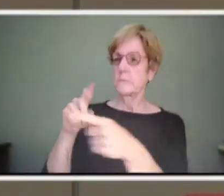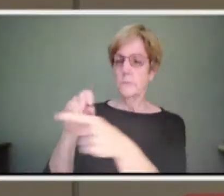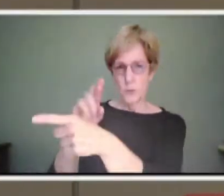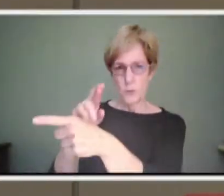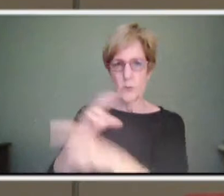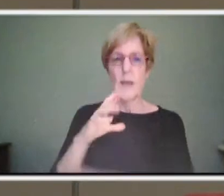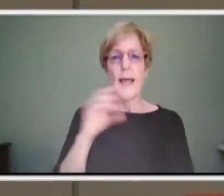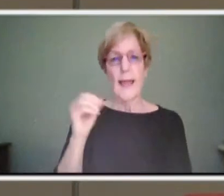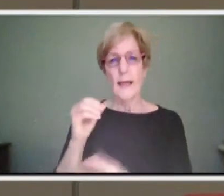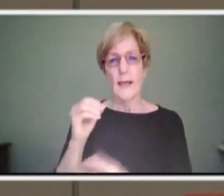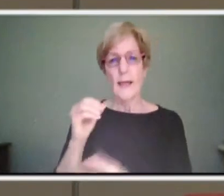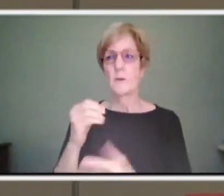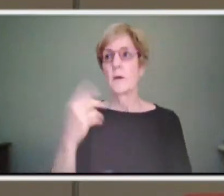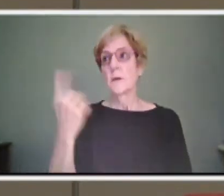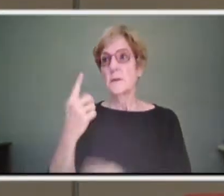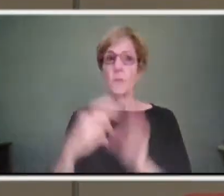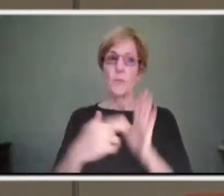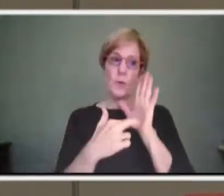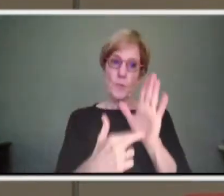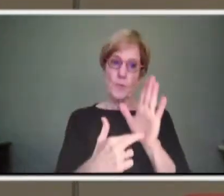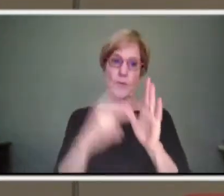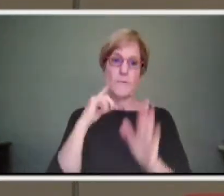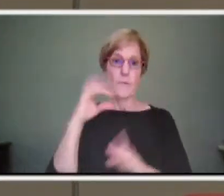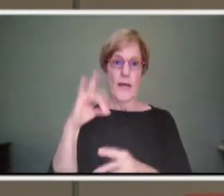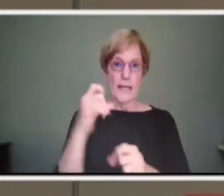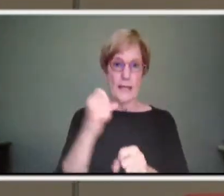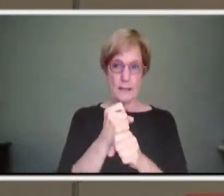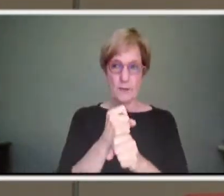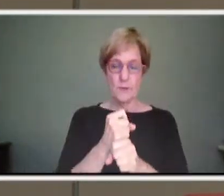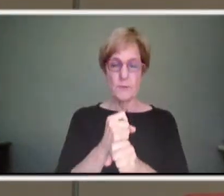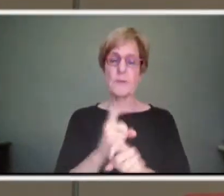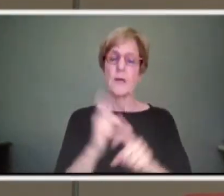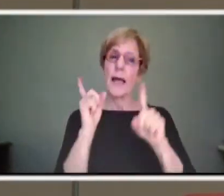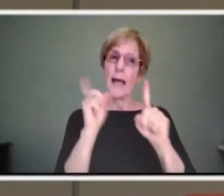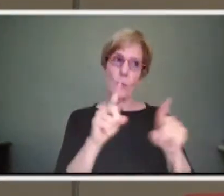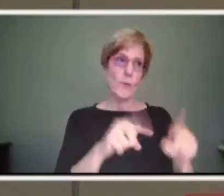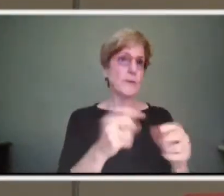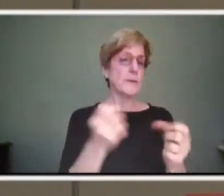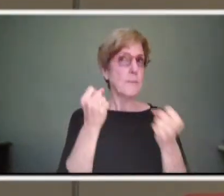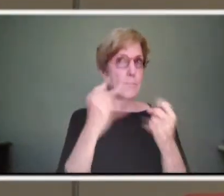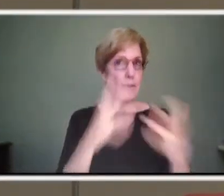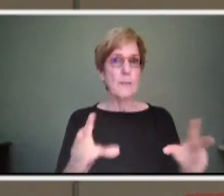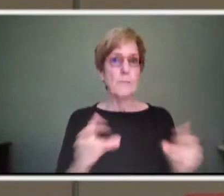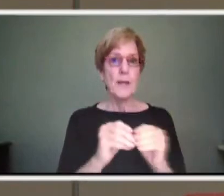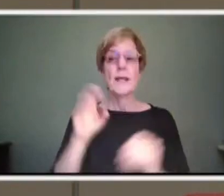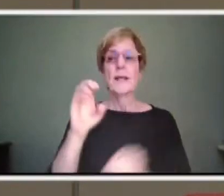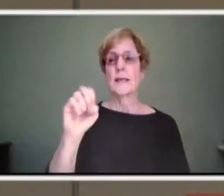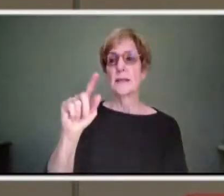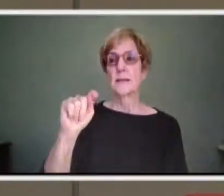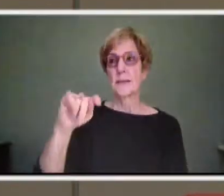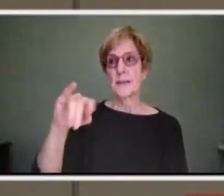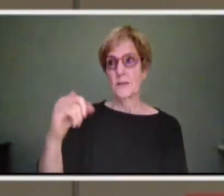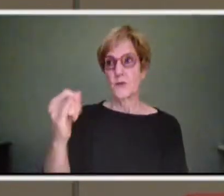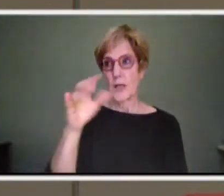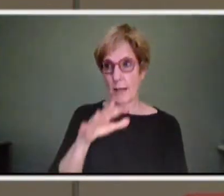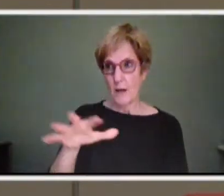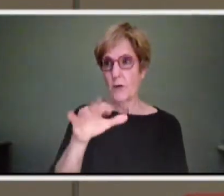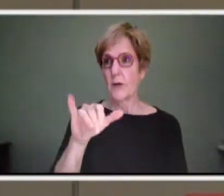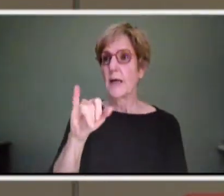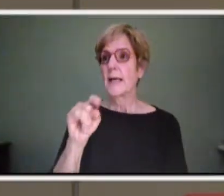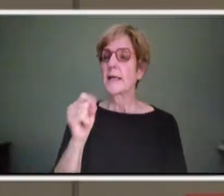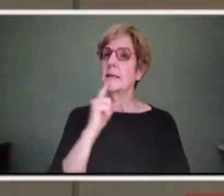someone who served as a district representative for 8 years and who attended quite a few meetings in ETJ areas, it is part of